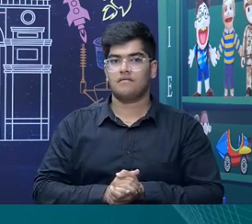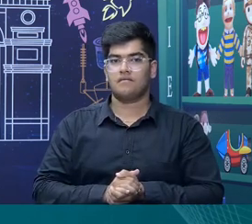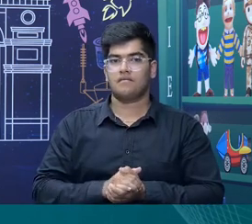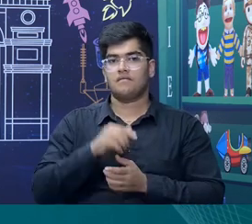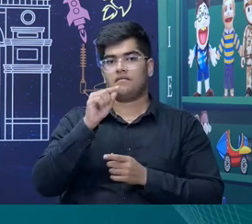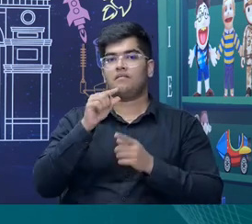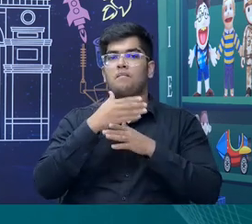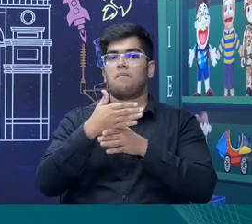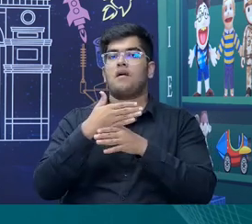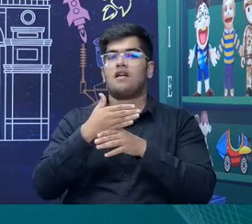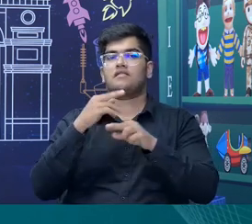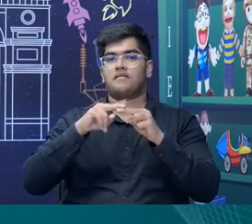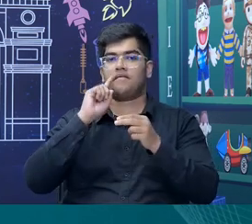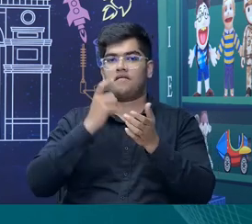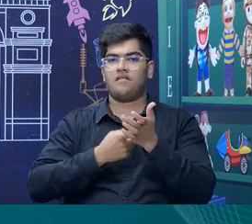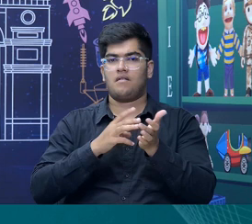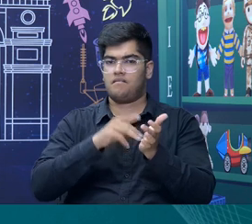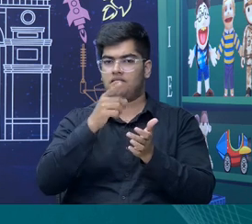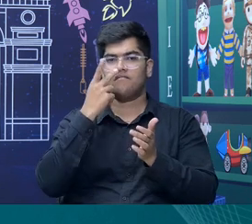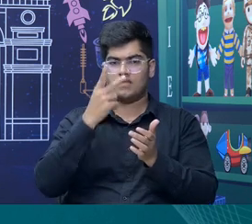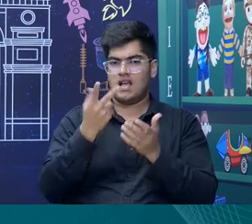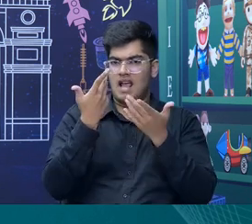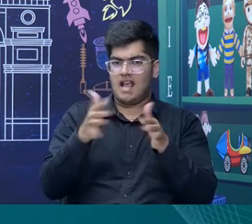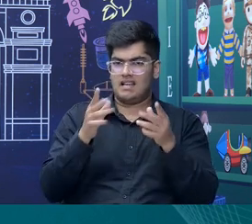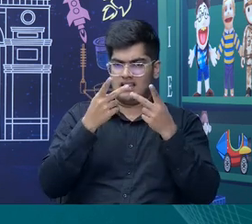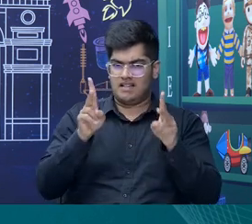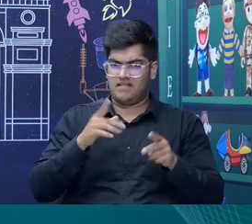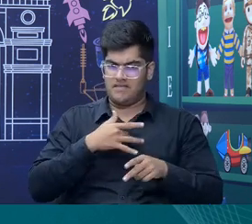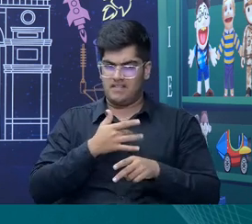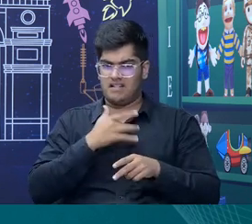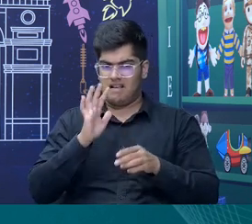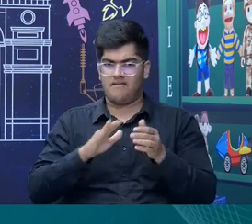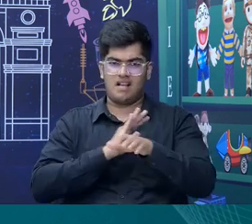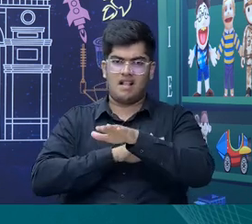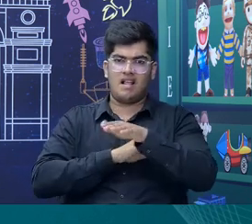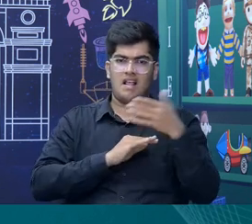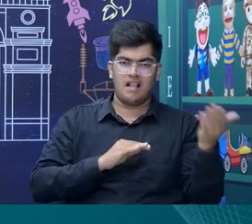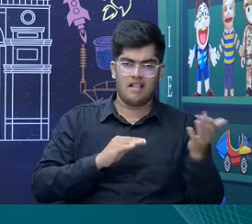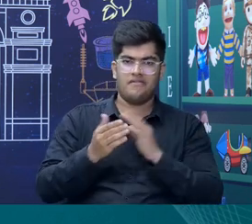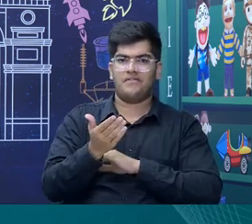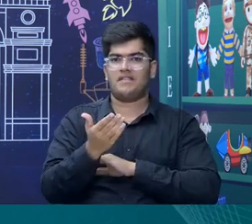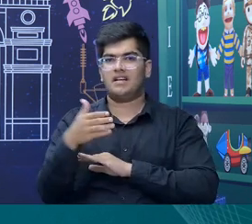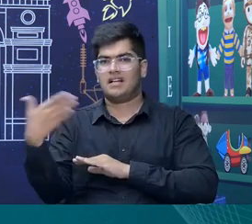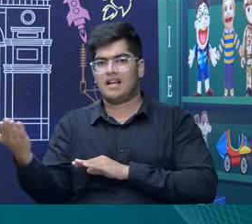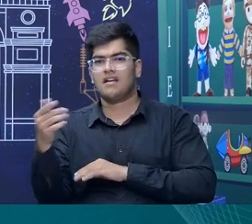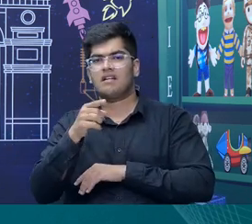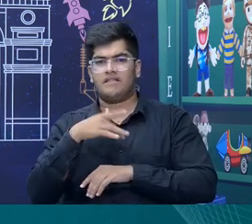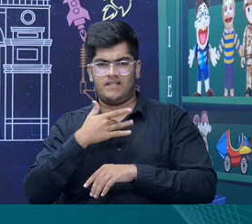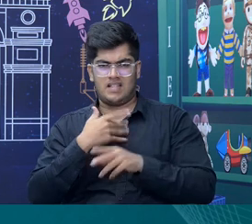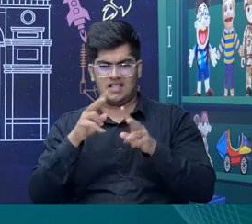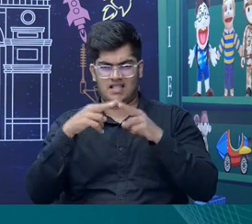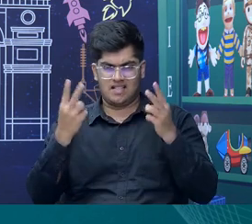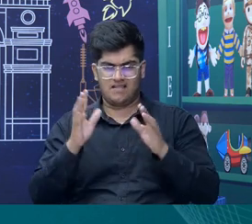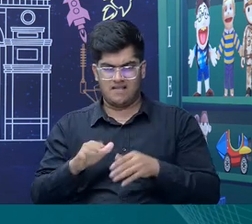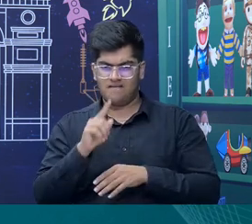that is do you find any difference on the left hand side and right hand side yes